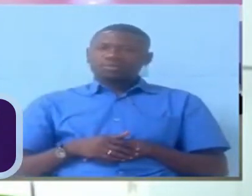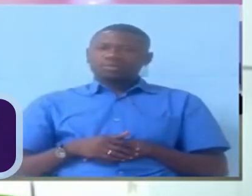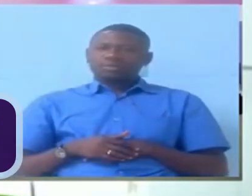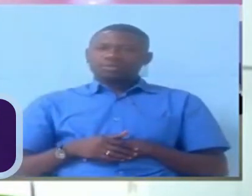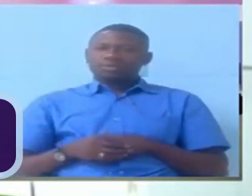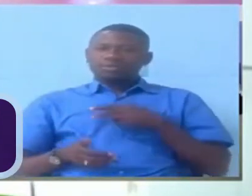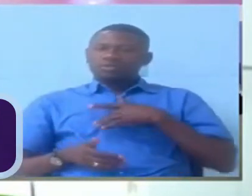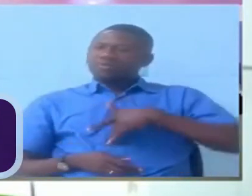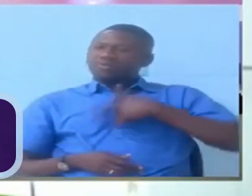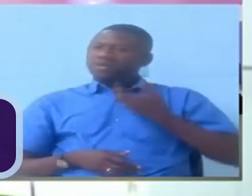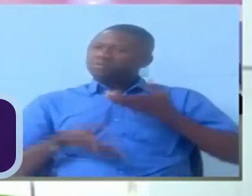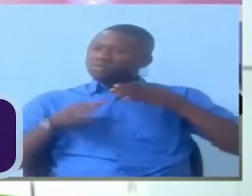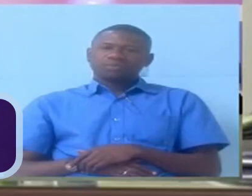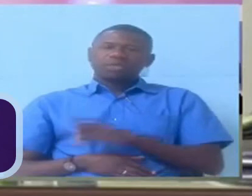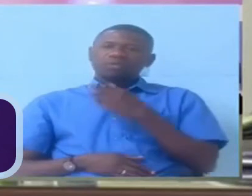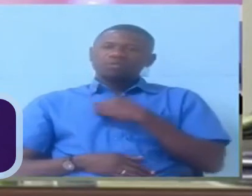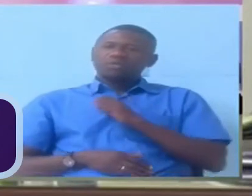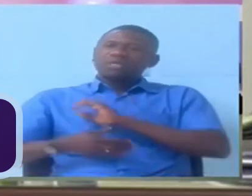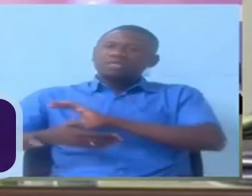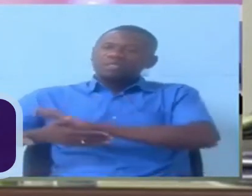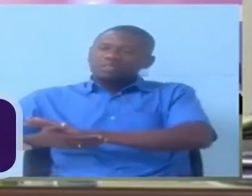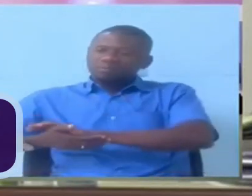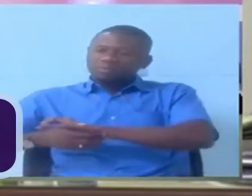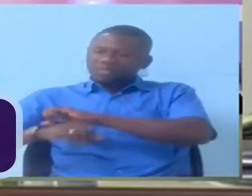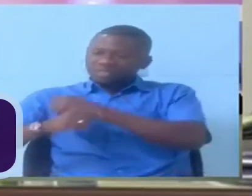there is no such kind of promotion.